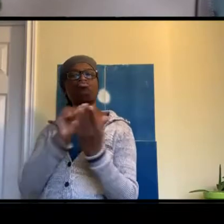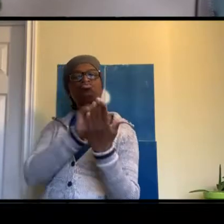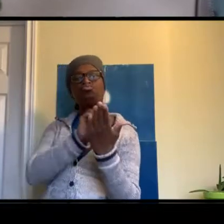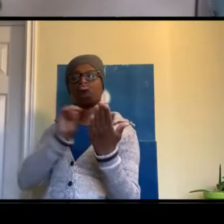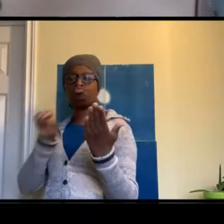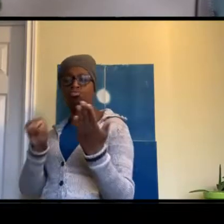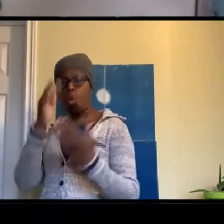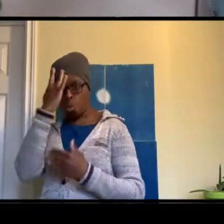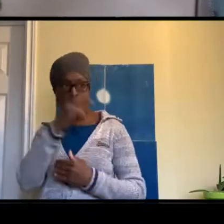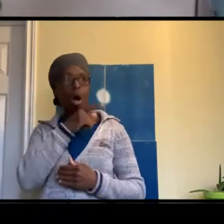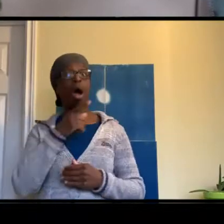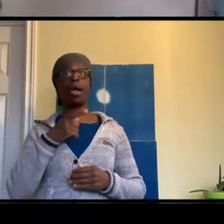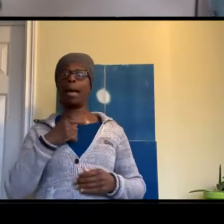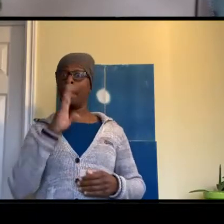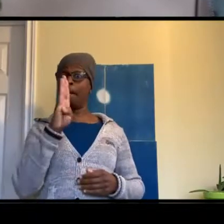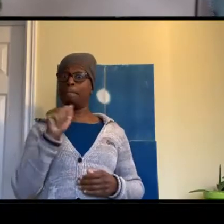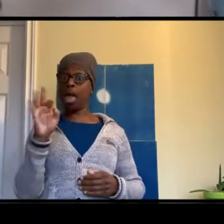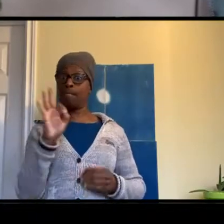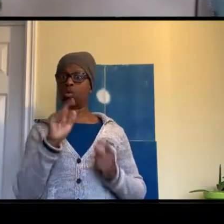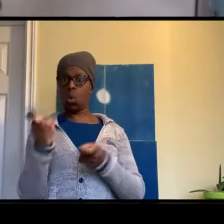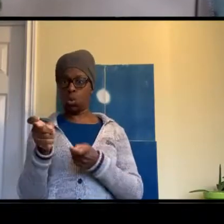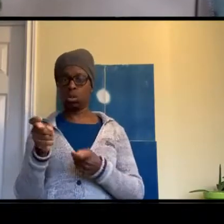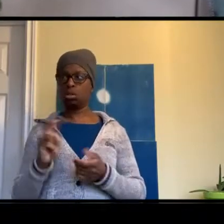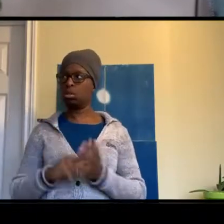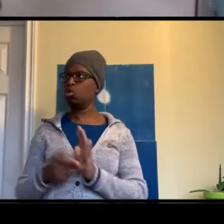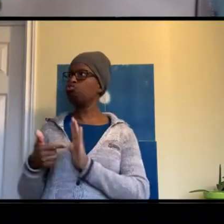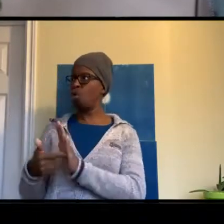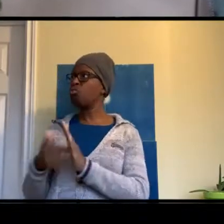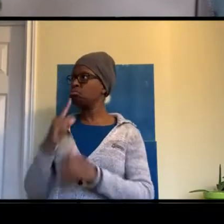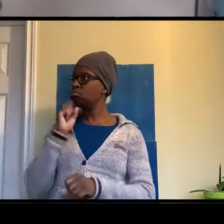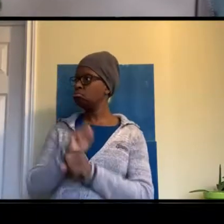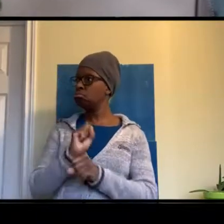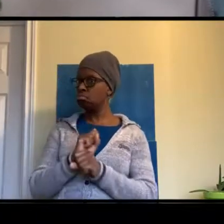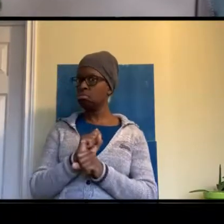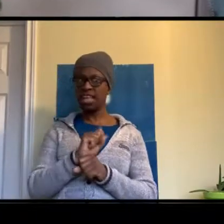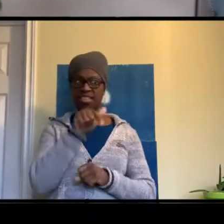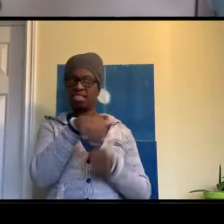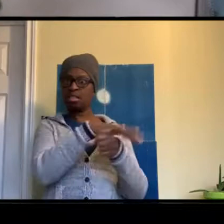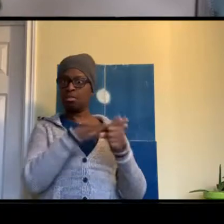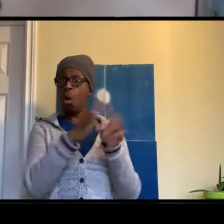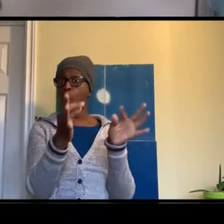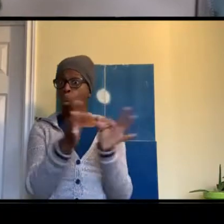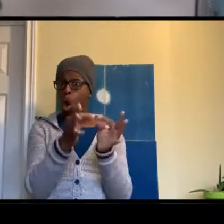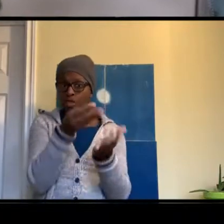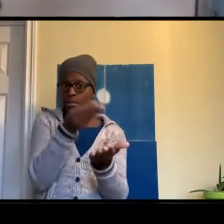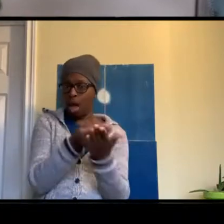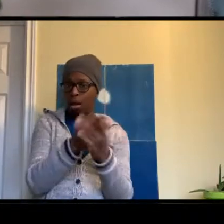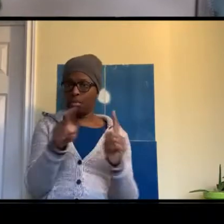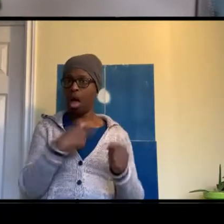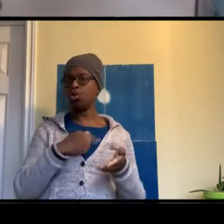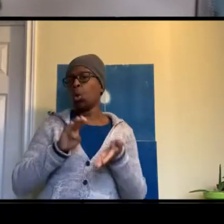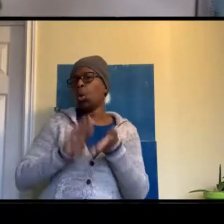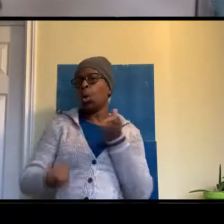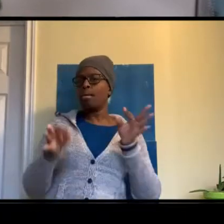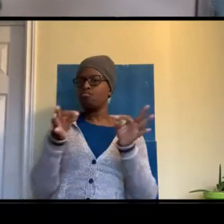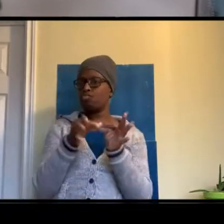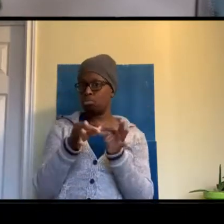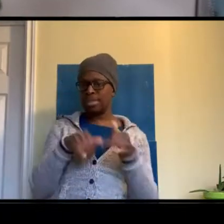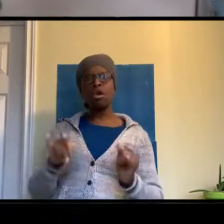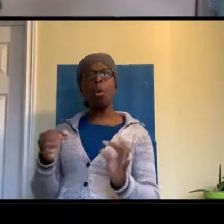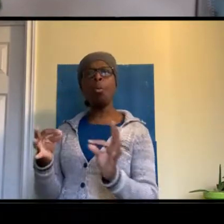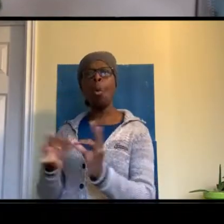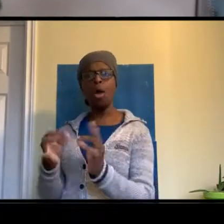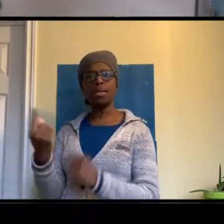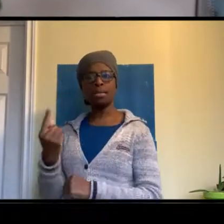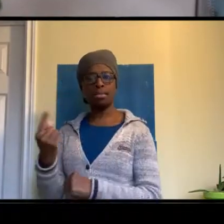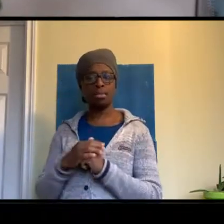things, respectful of other artists who are donating their time or donating resources to you or space to